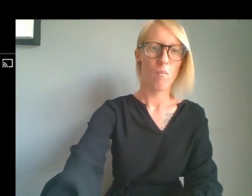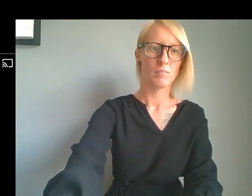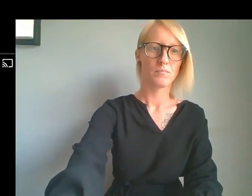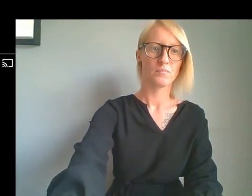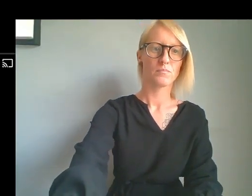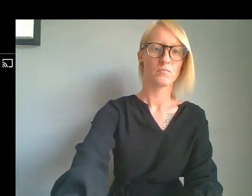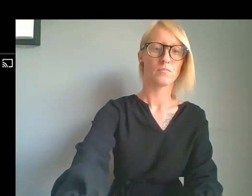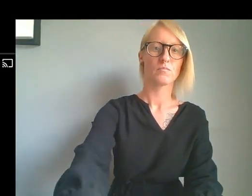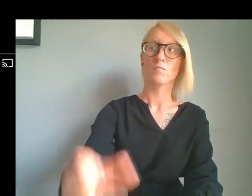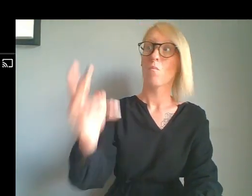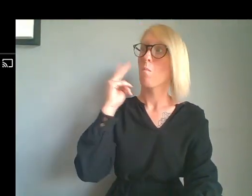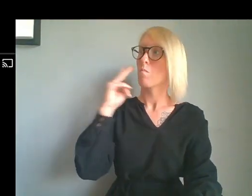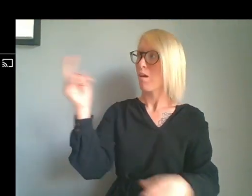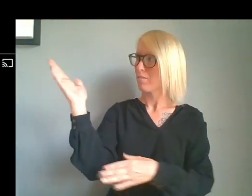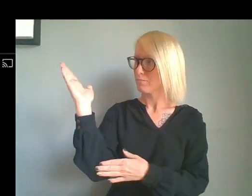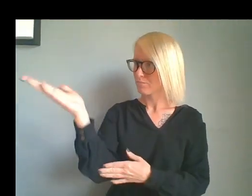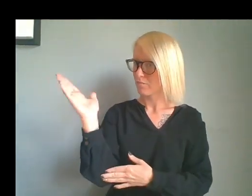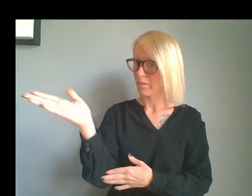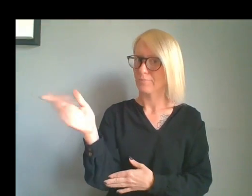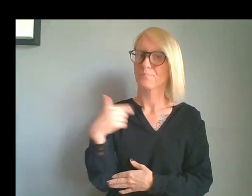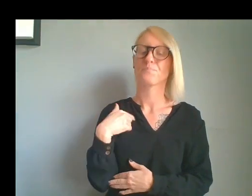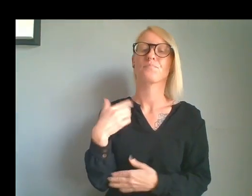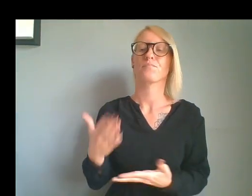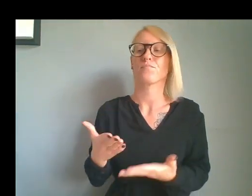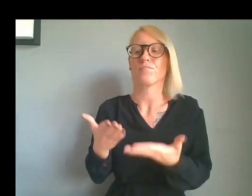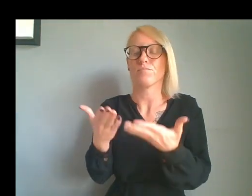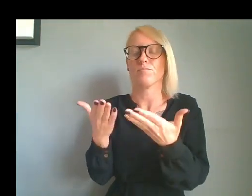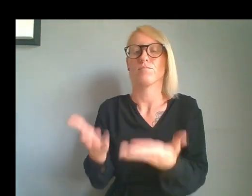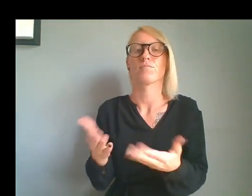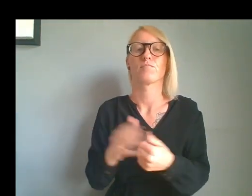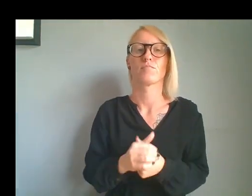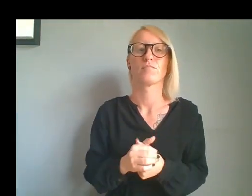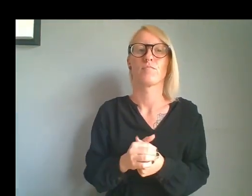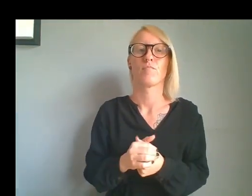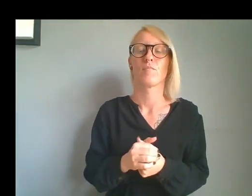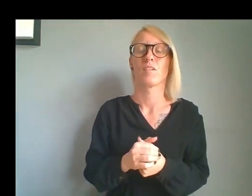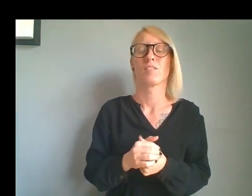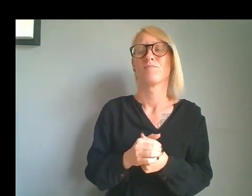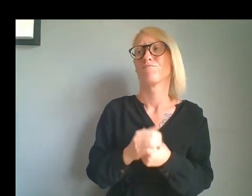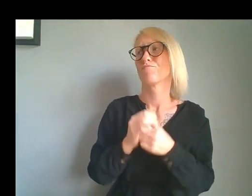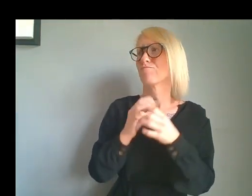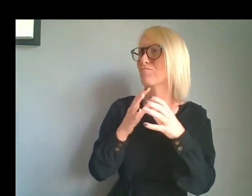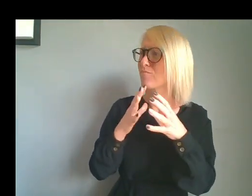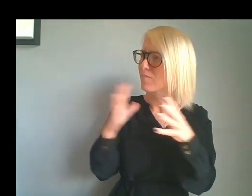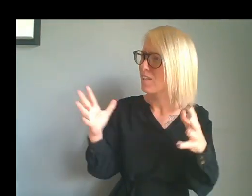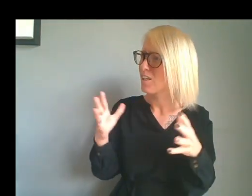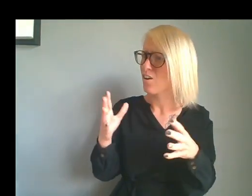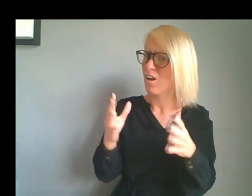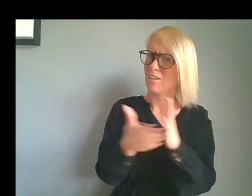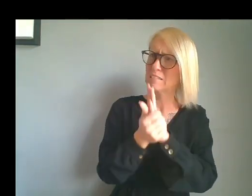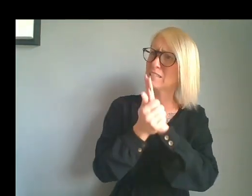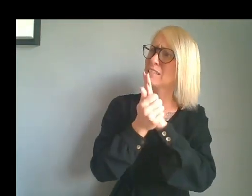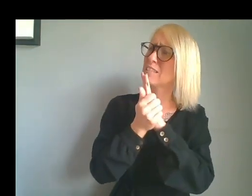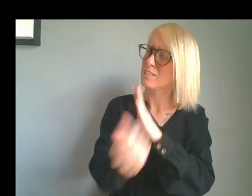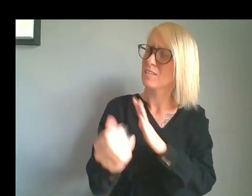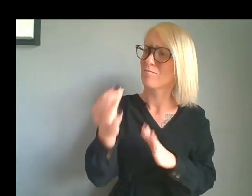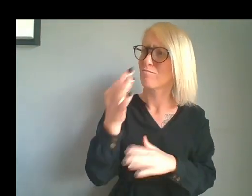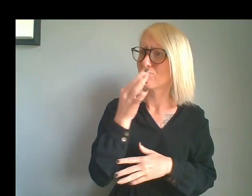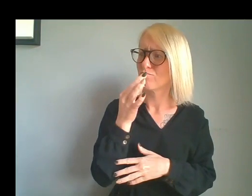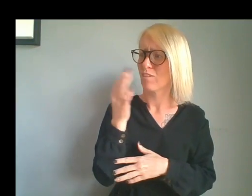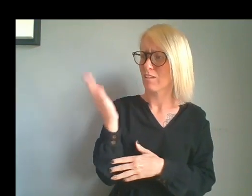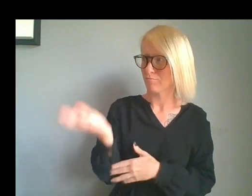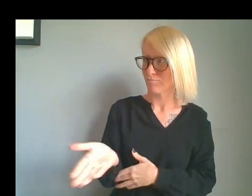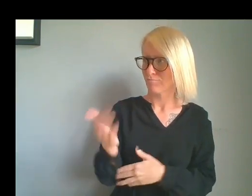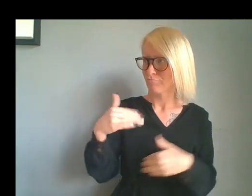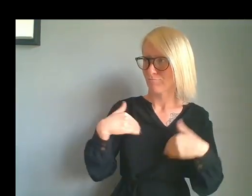presentation, quite frankly. It's just quite extraordinary. We have very, very talented young lady here today